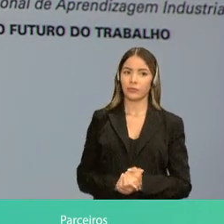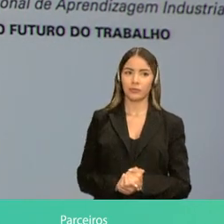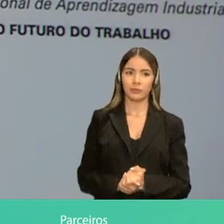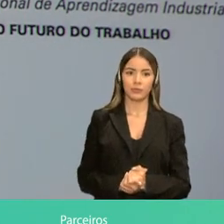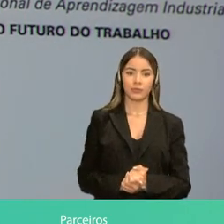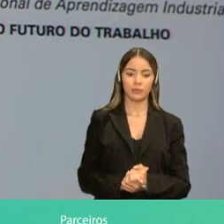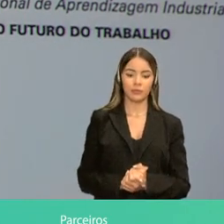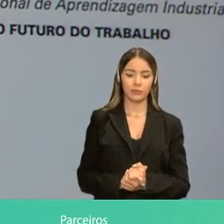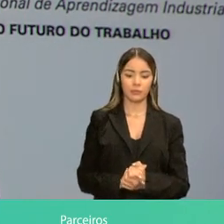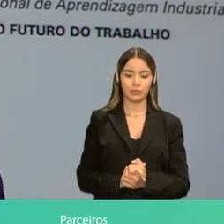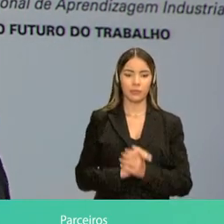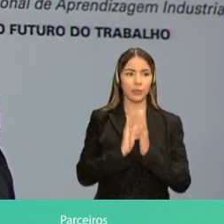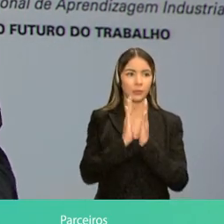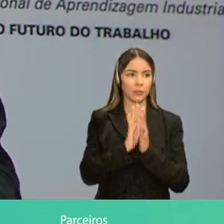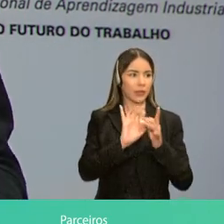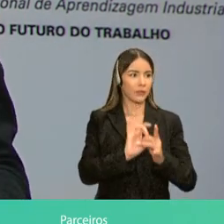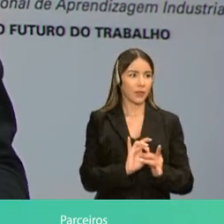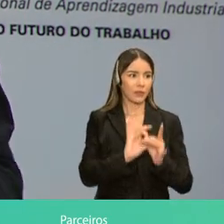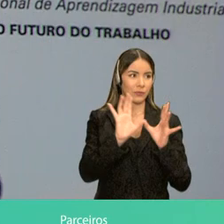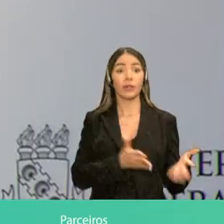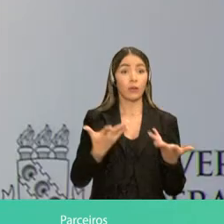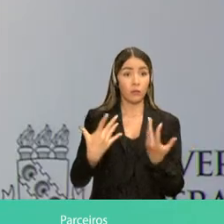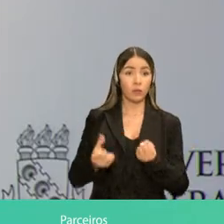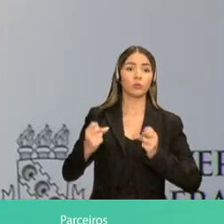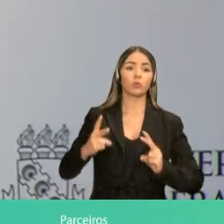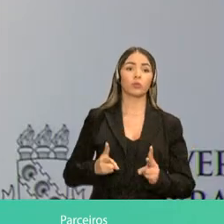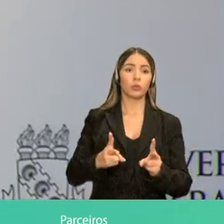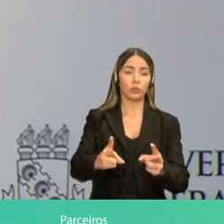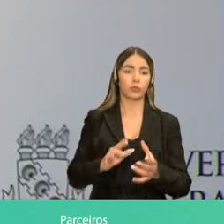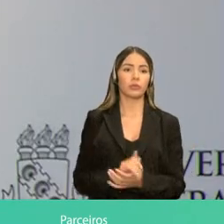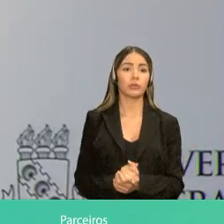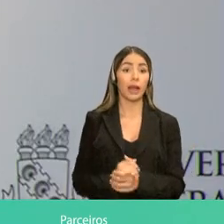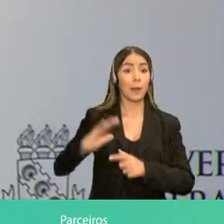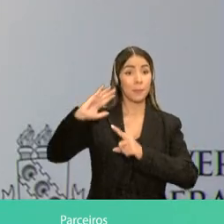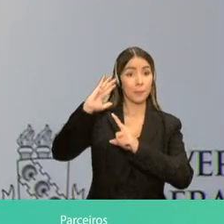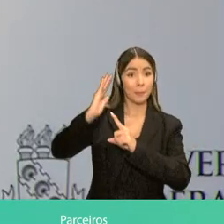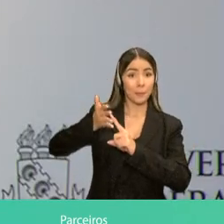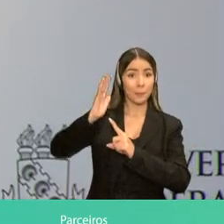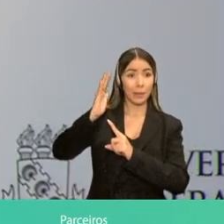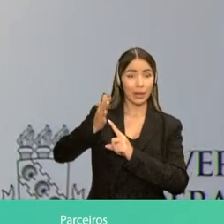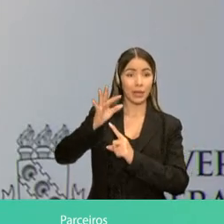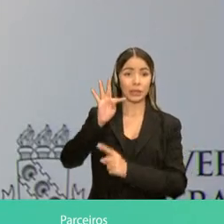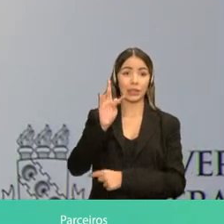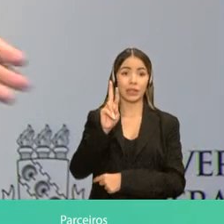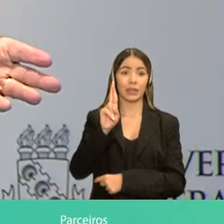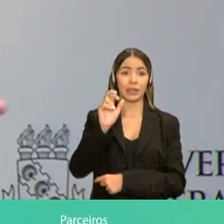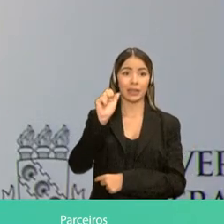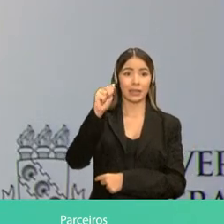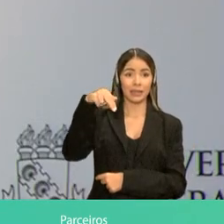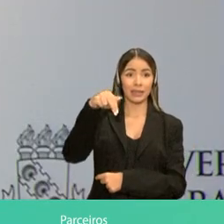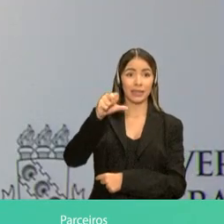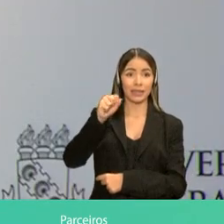know, and I'll let you guys begin your... This energy transition panel has